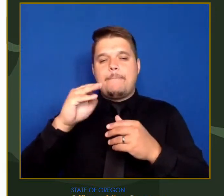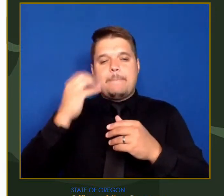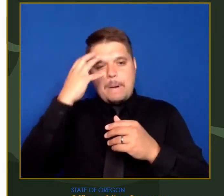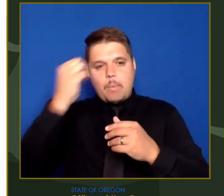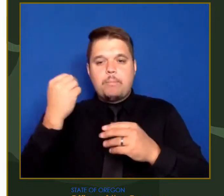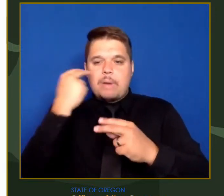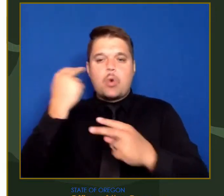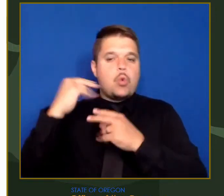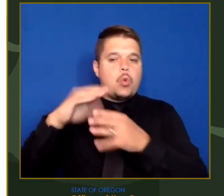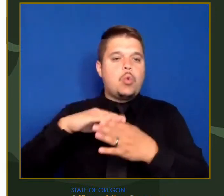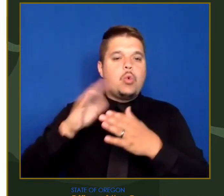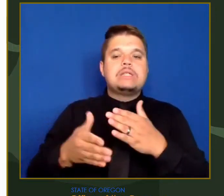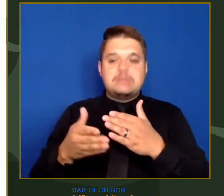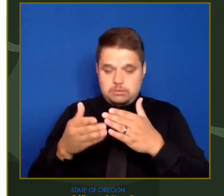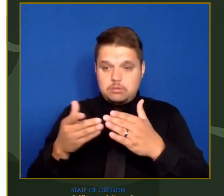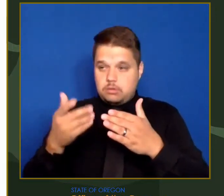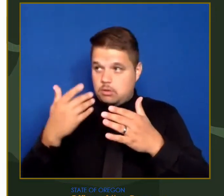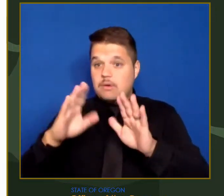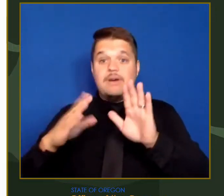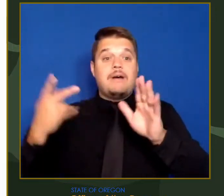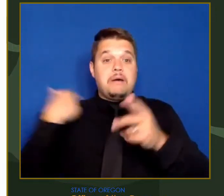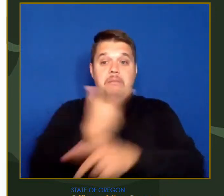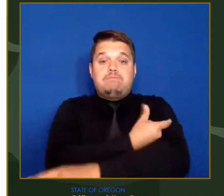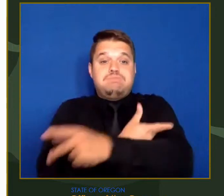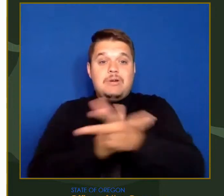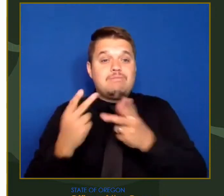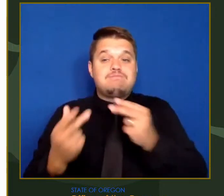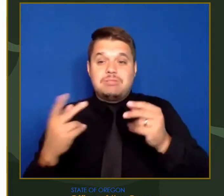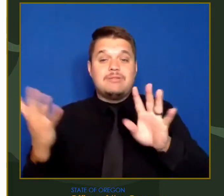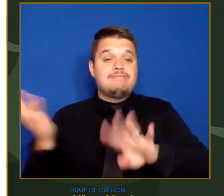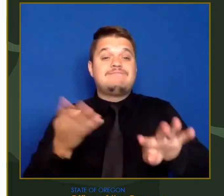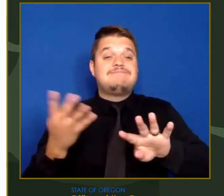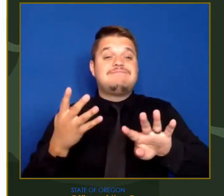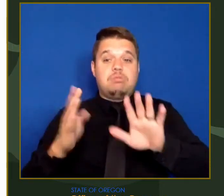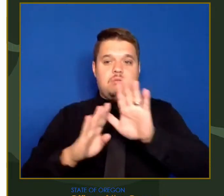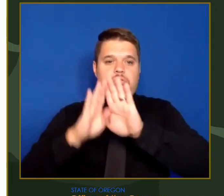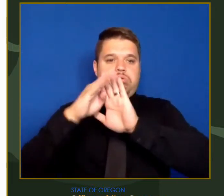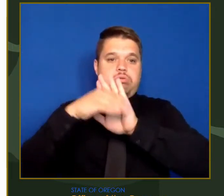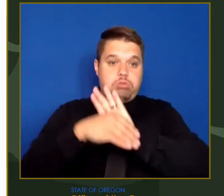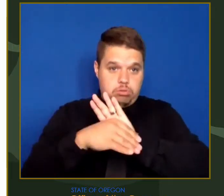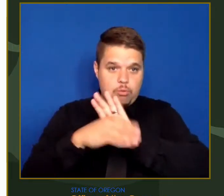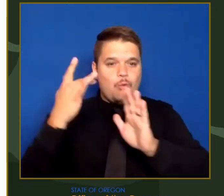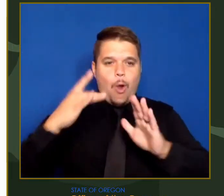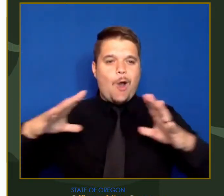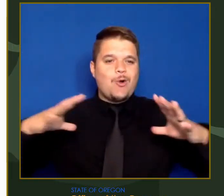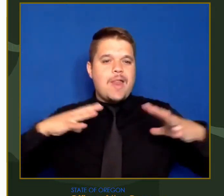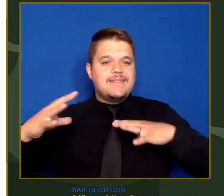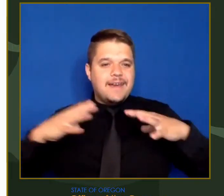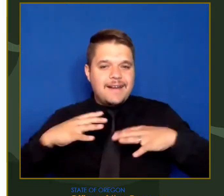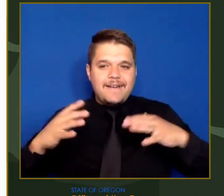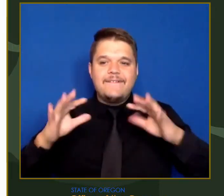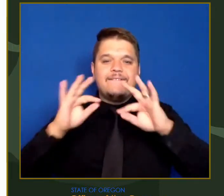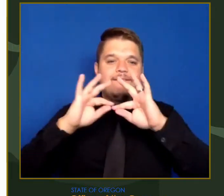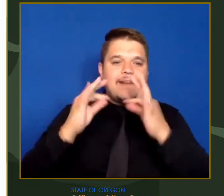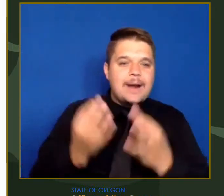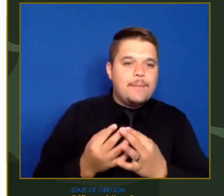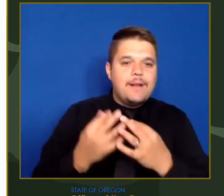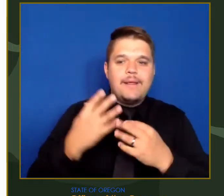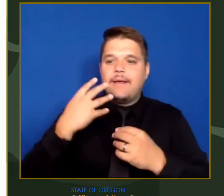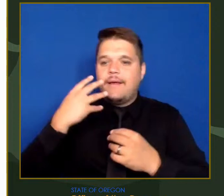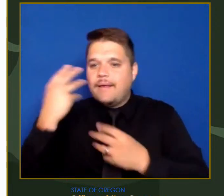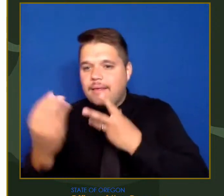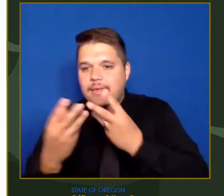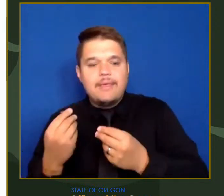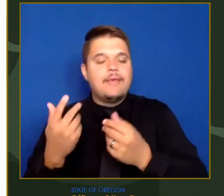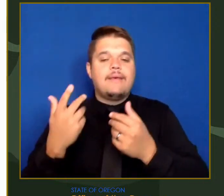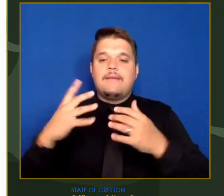days before all the data comes in and we can see if the numbers were a holiday anomaly or the emergence of a new trend. But as this slide shows, we're still